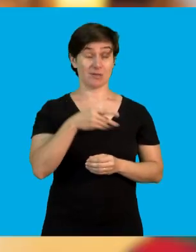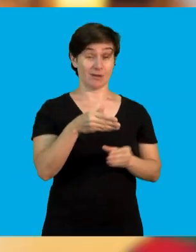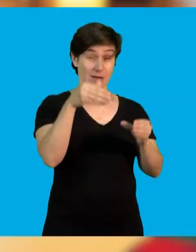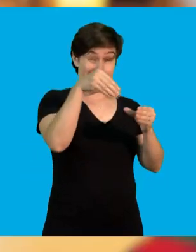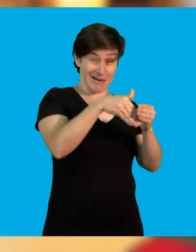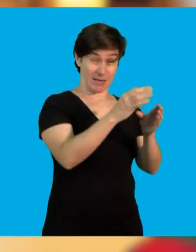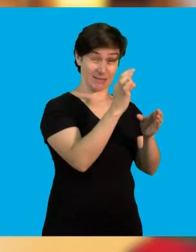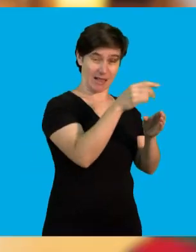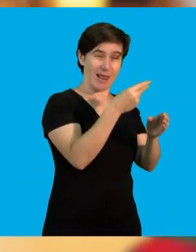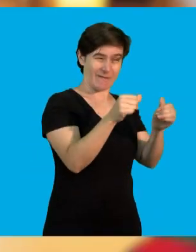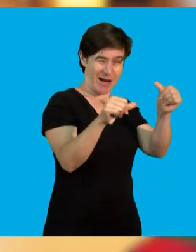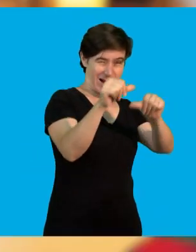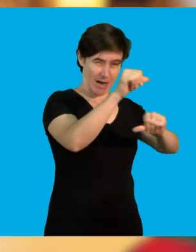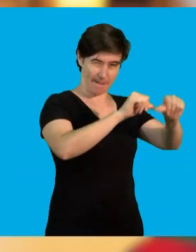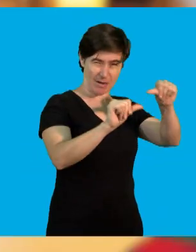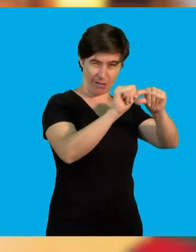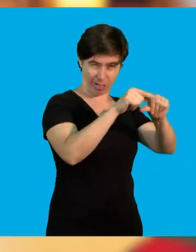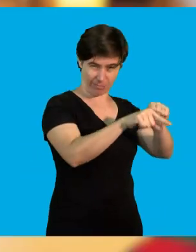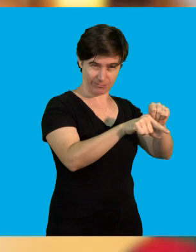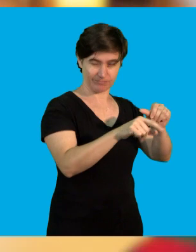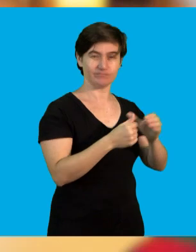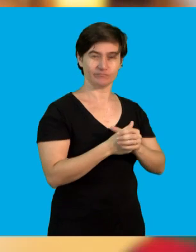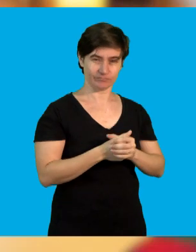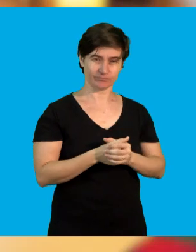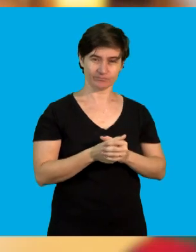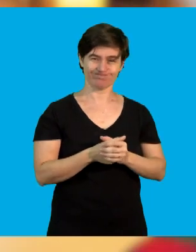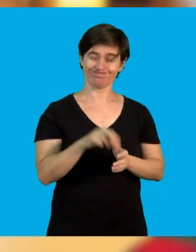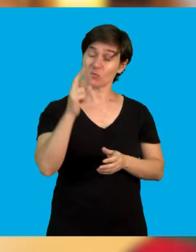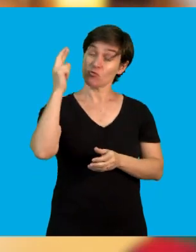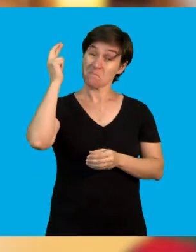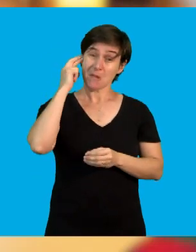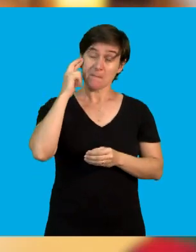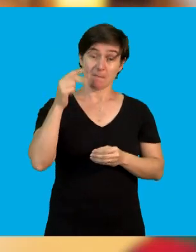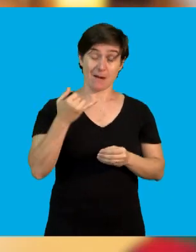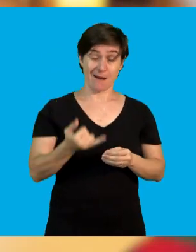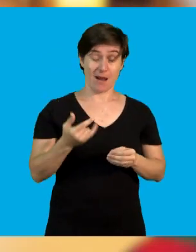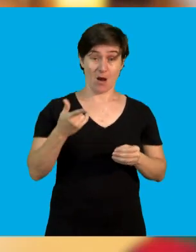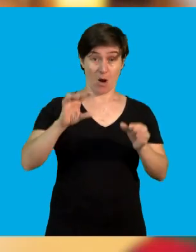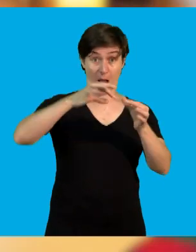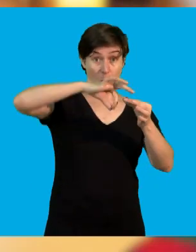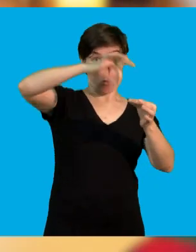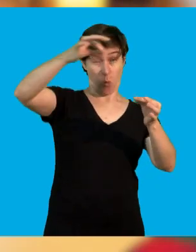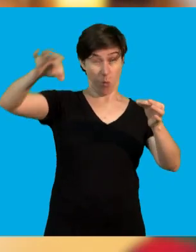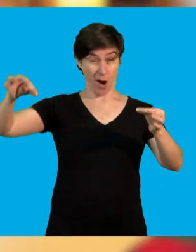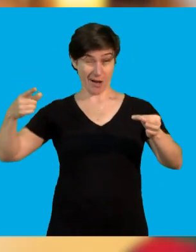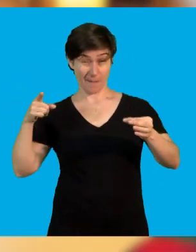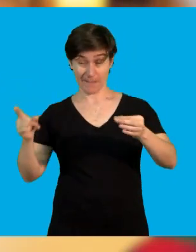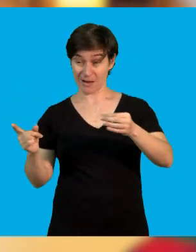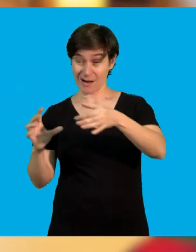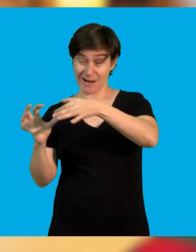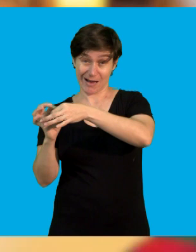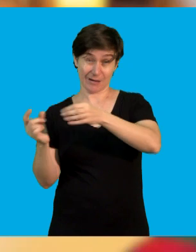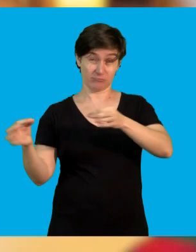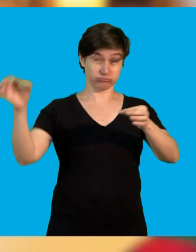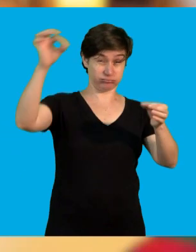a chemical inside the cell that is used to conduct electricity. So remember, the moment you now connect your wires,